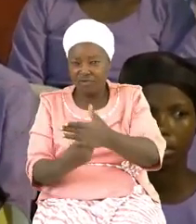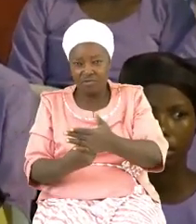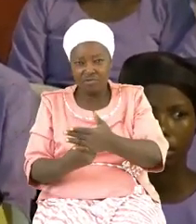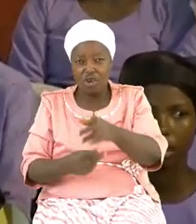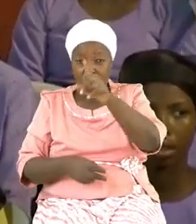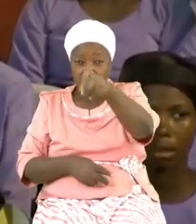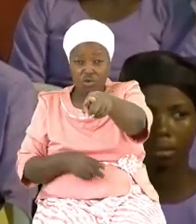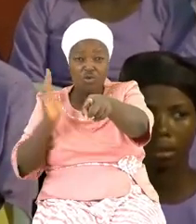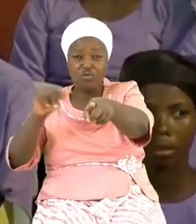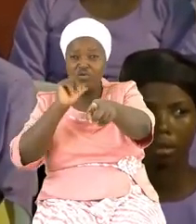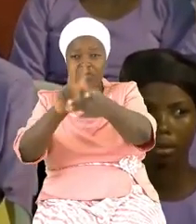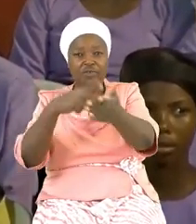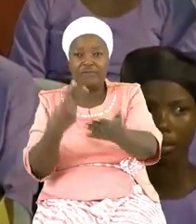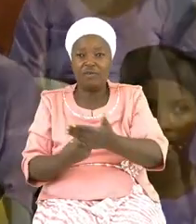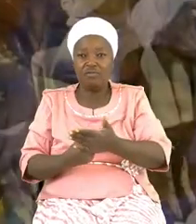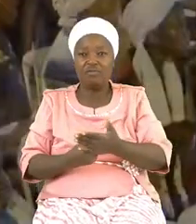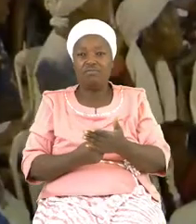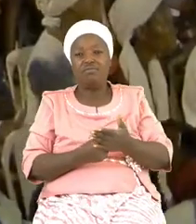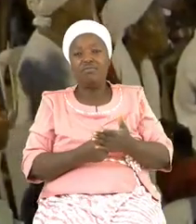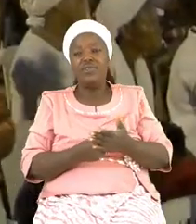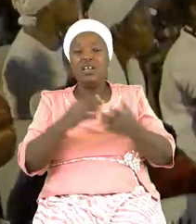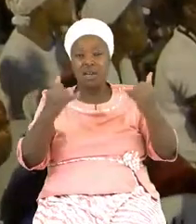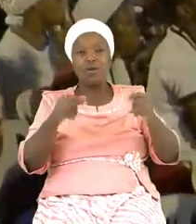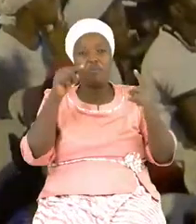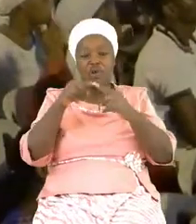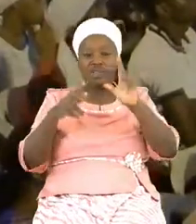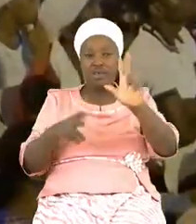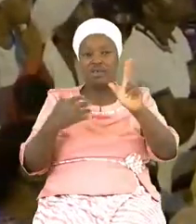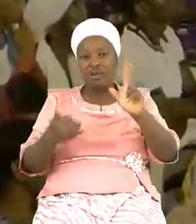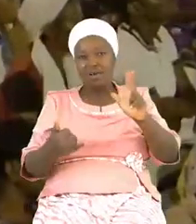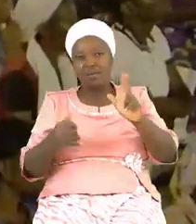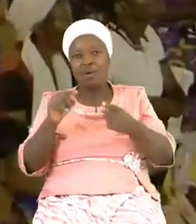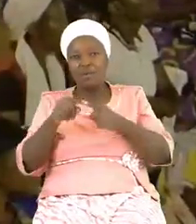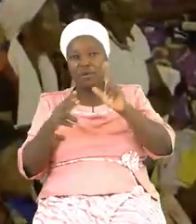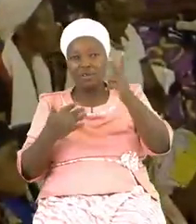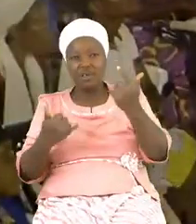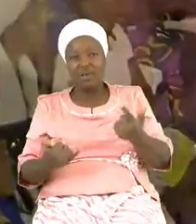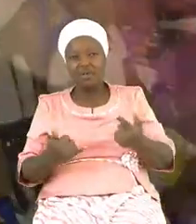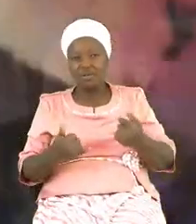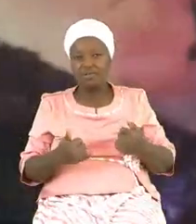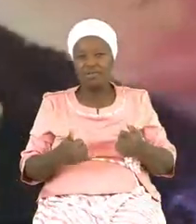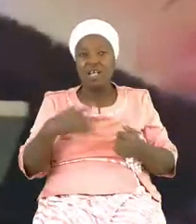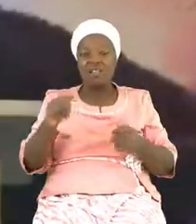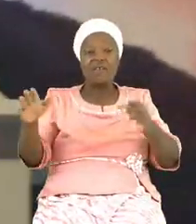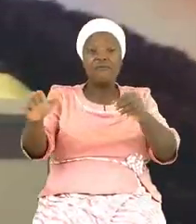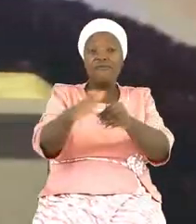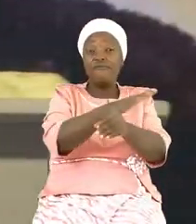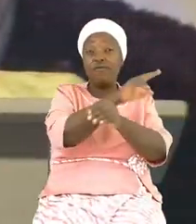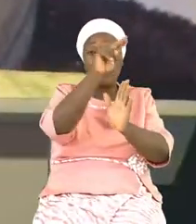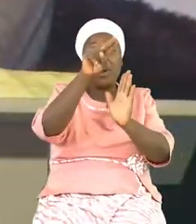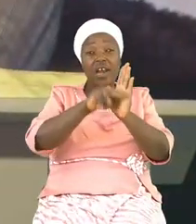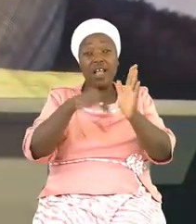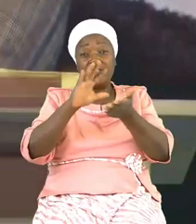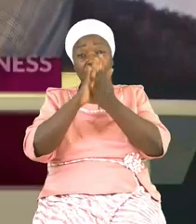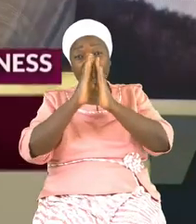not fall. I come to point number three now. Number three, the fullness of peace and hope